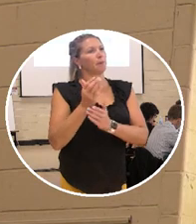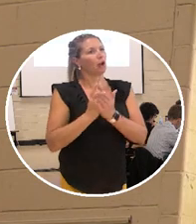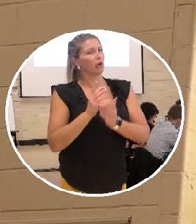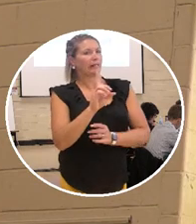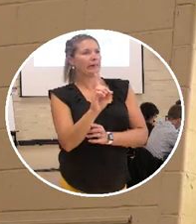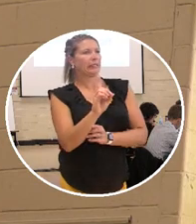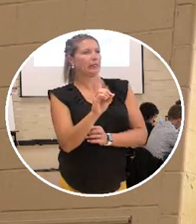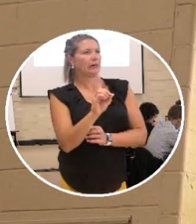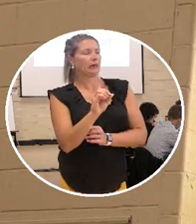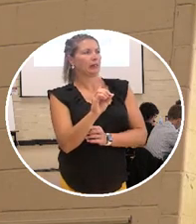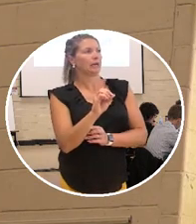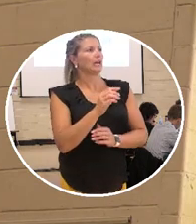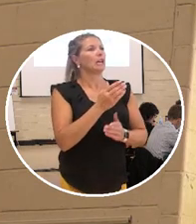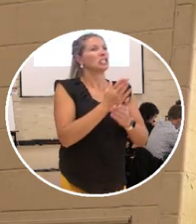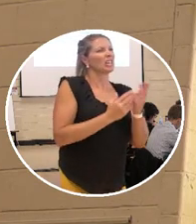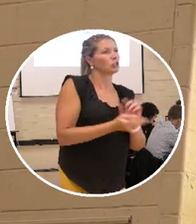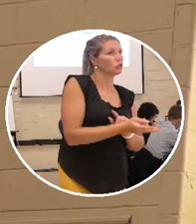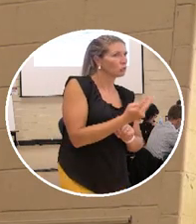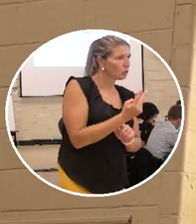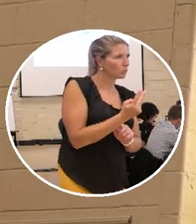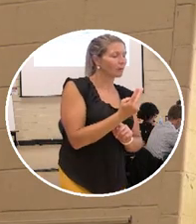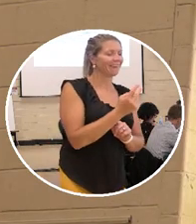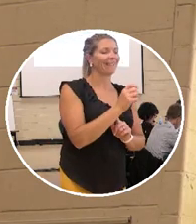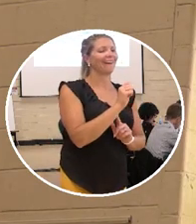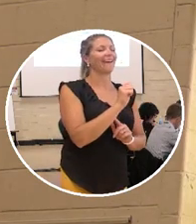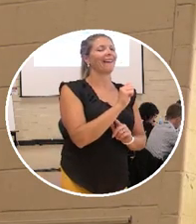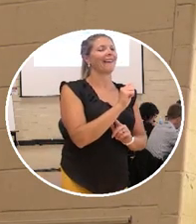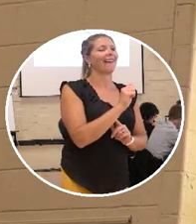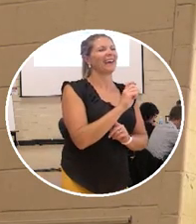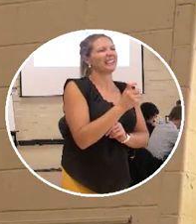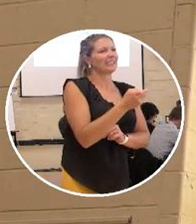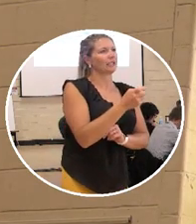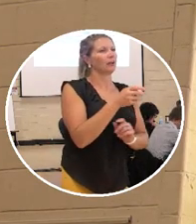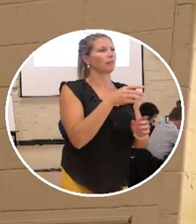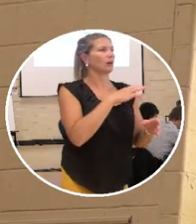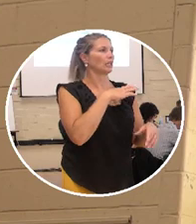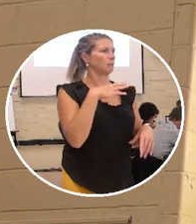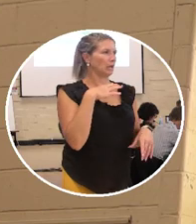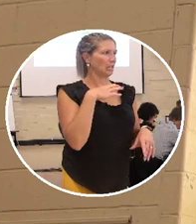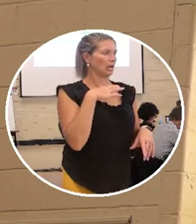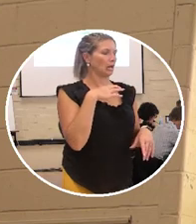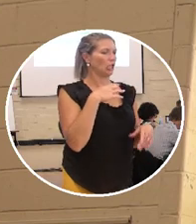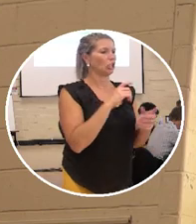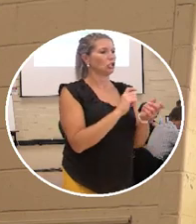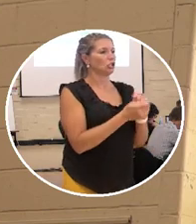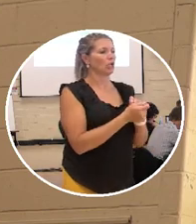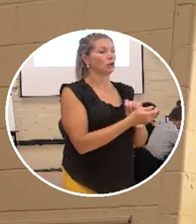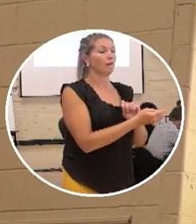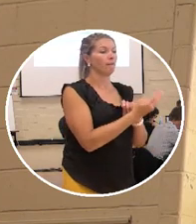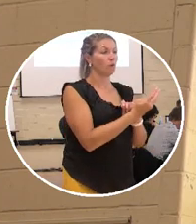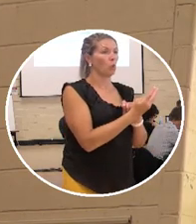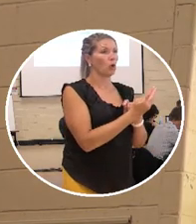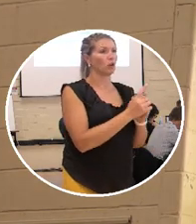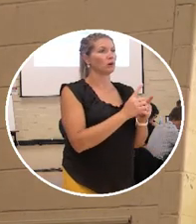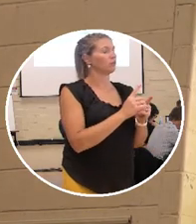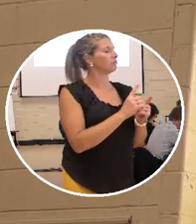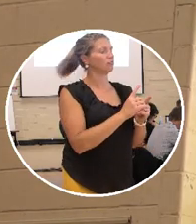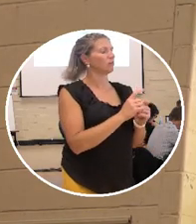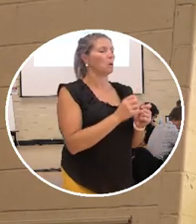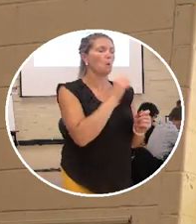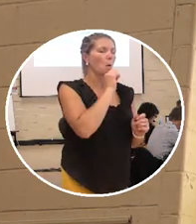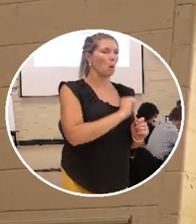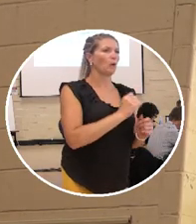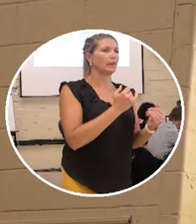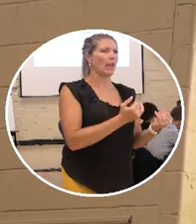7.02, Executive Committee. B, change from 4 to 5, other trustees